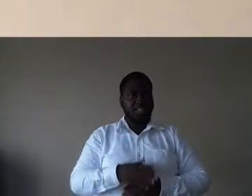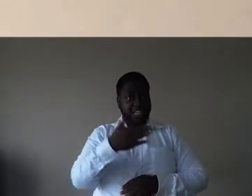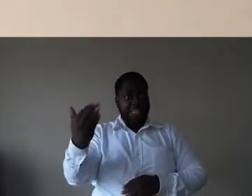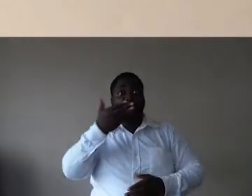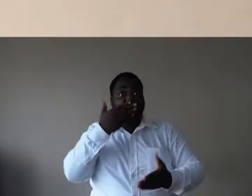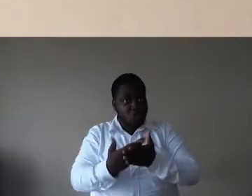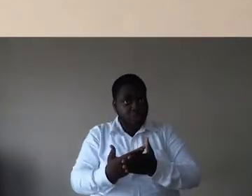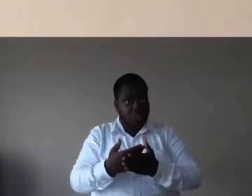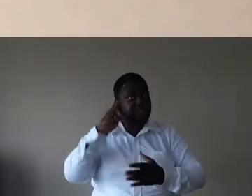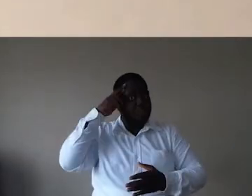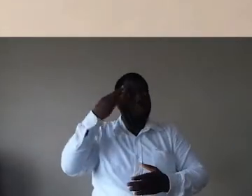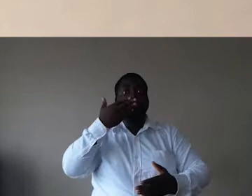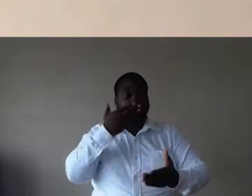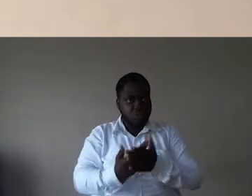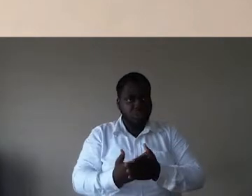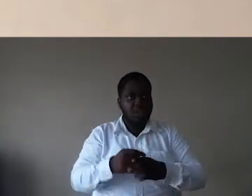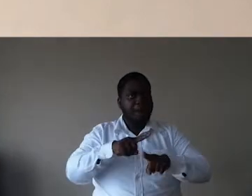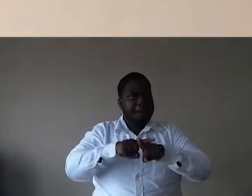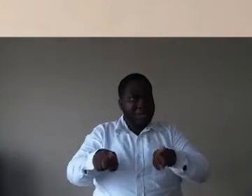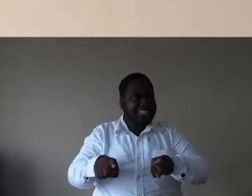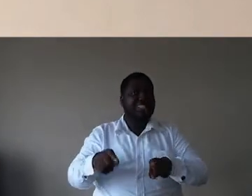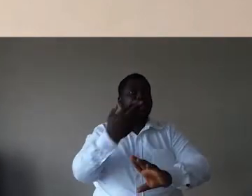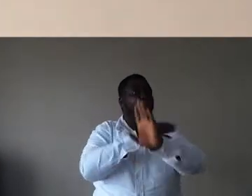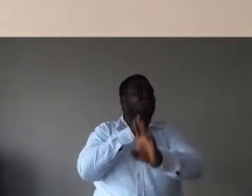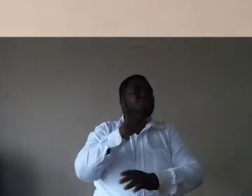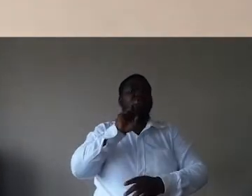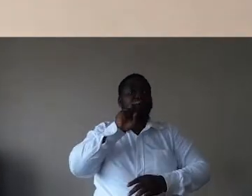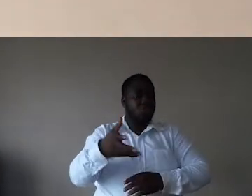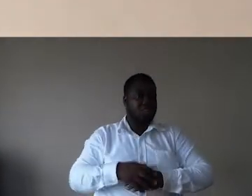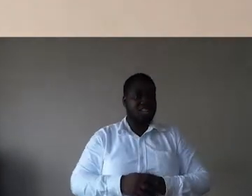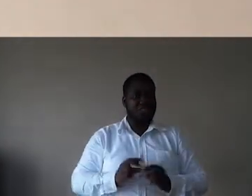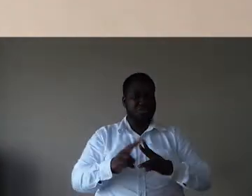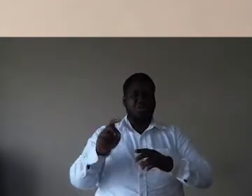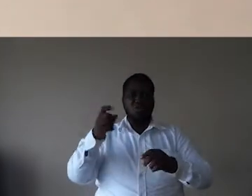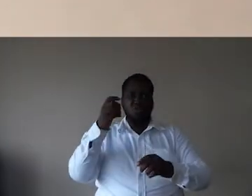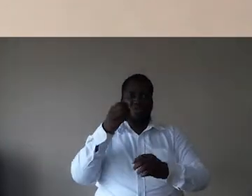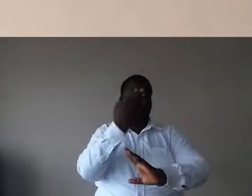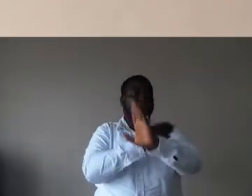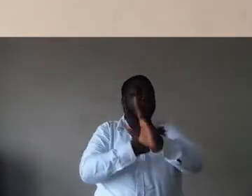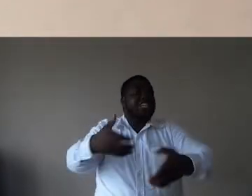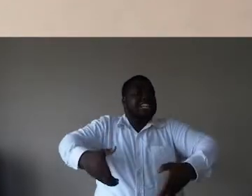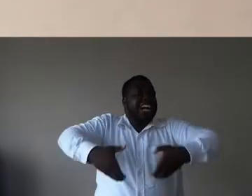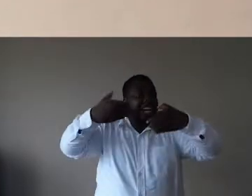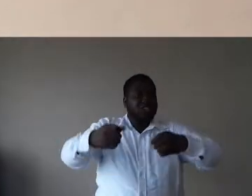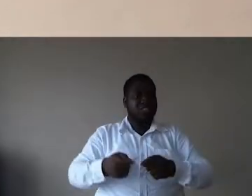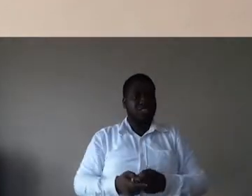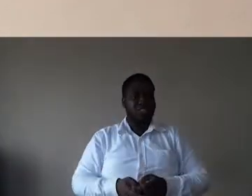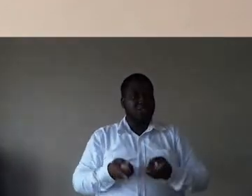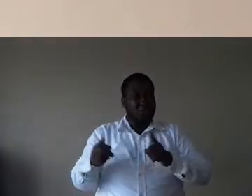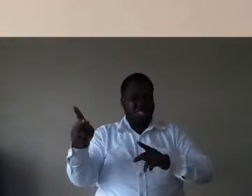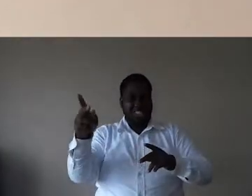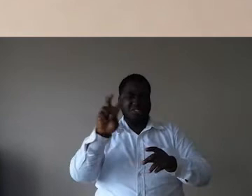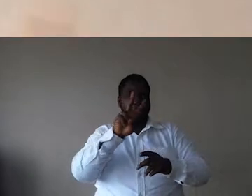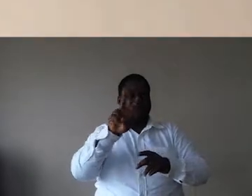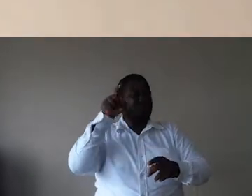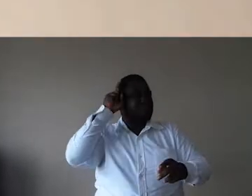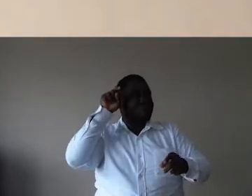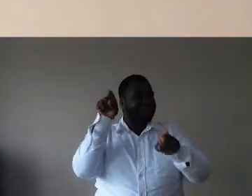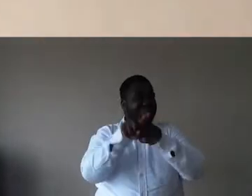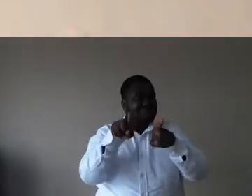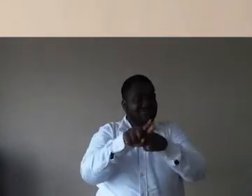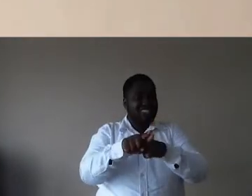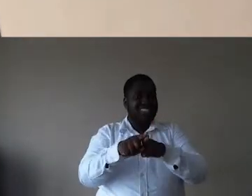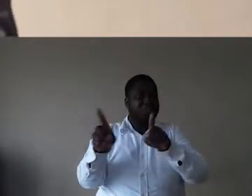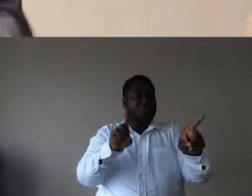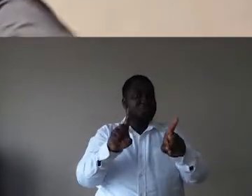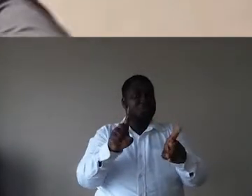said in His word how we must be saved. You are teaching otherwise. You are practicing things that God has not said here. You are adding creed books.